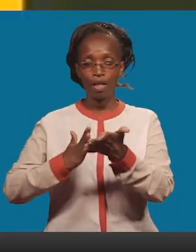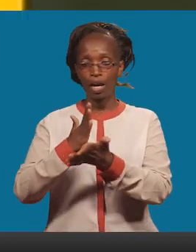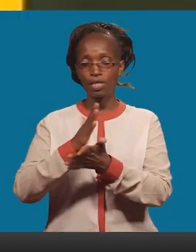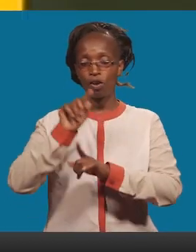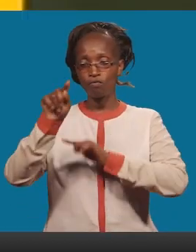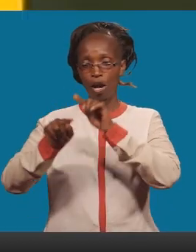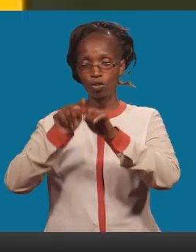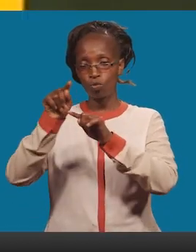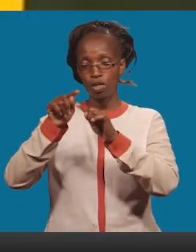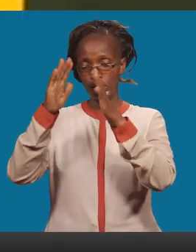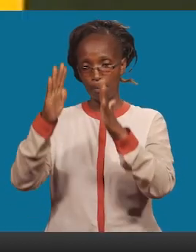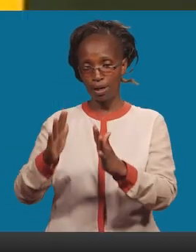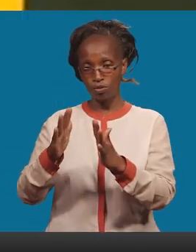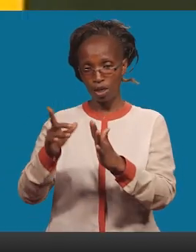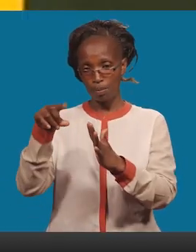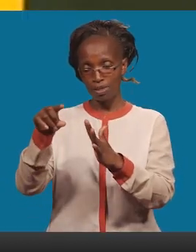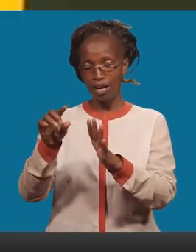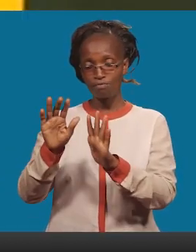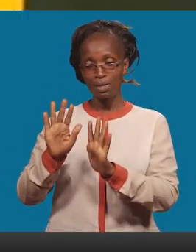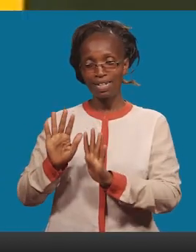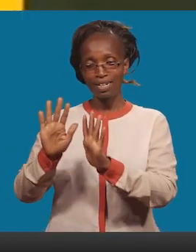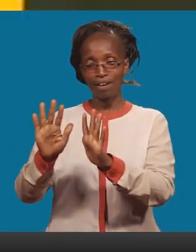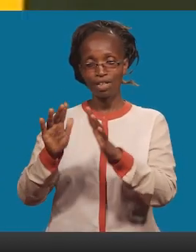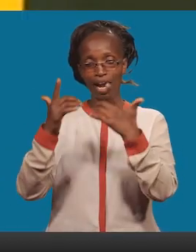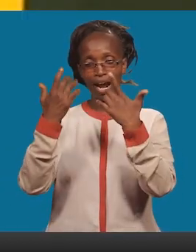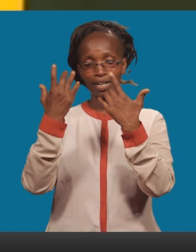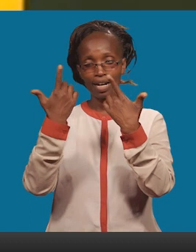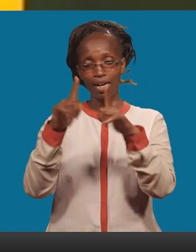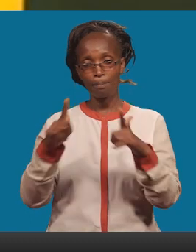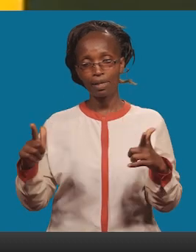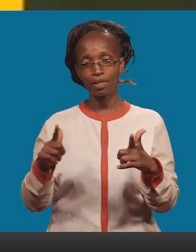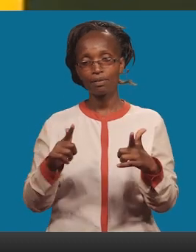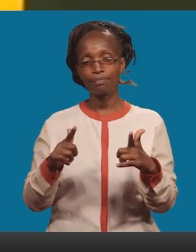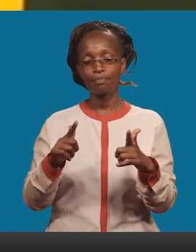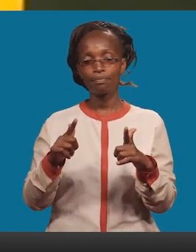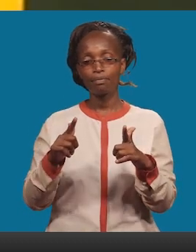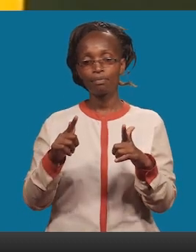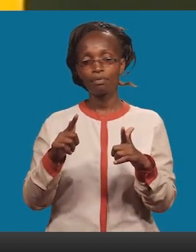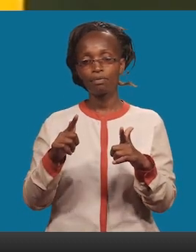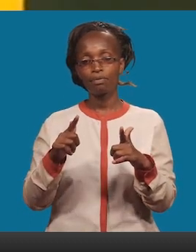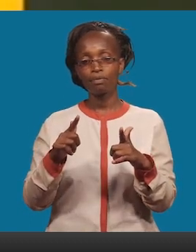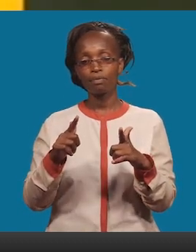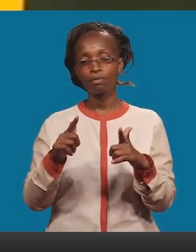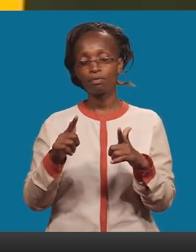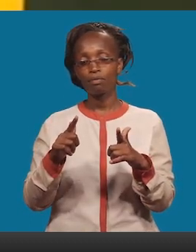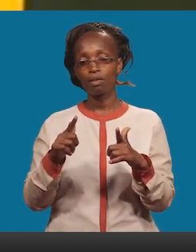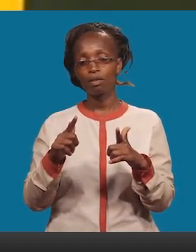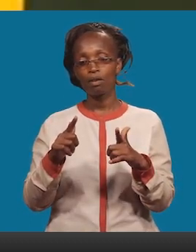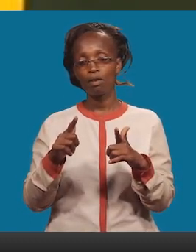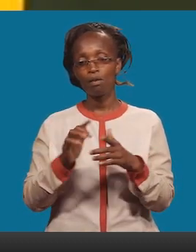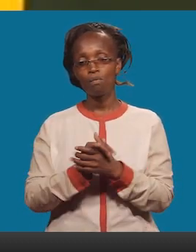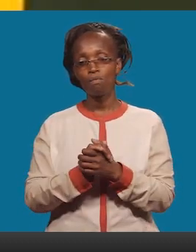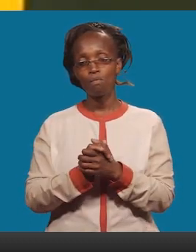The rights of the accused persons are to liberty, are suspects at this stage should not be